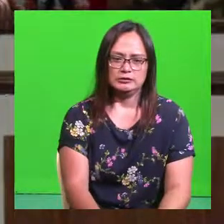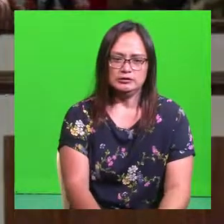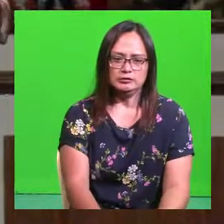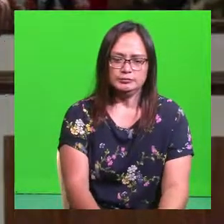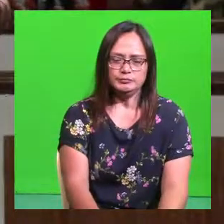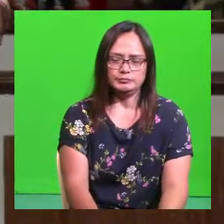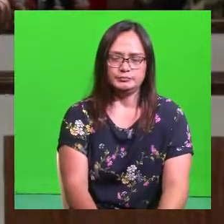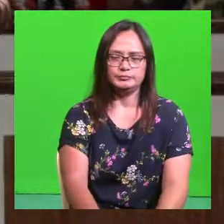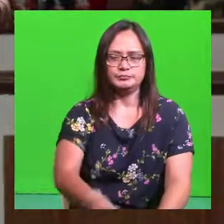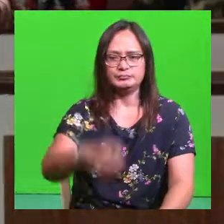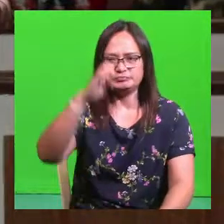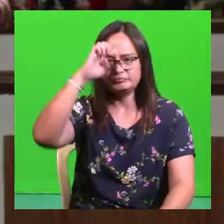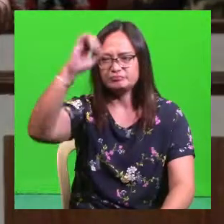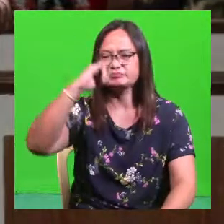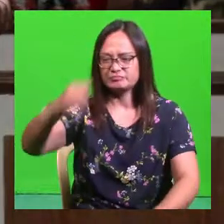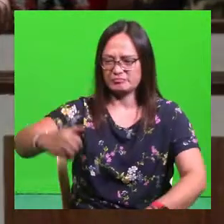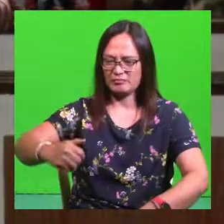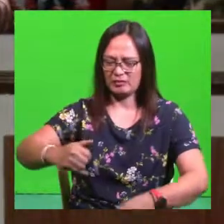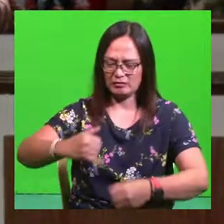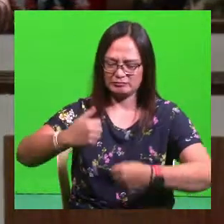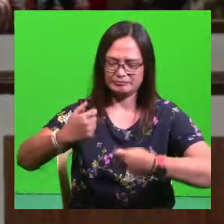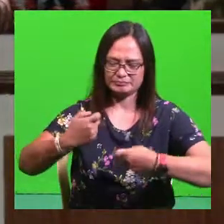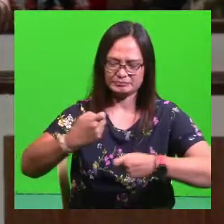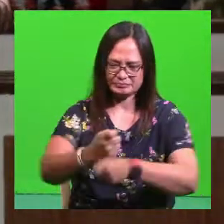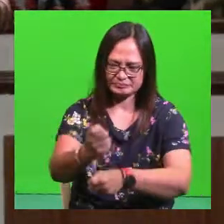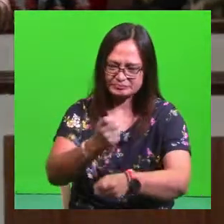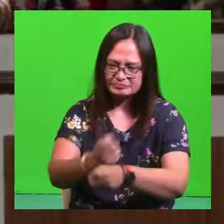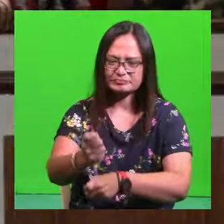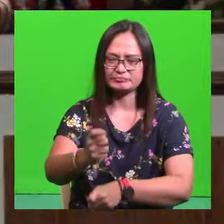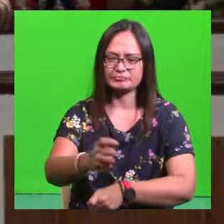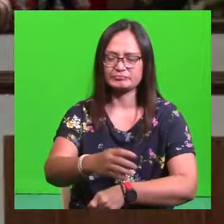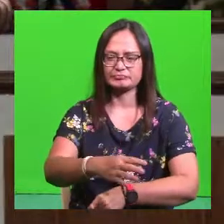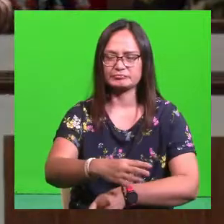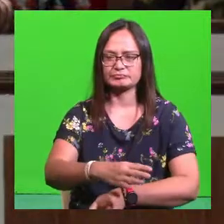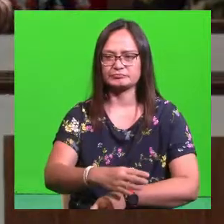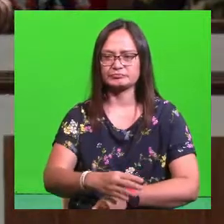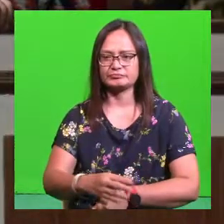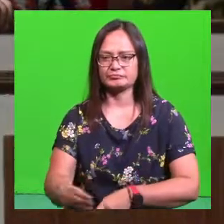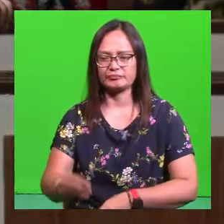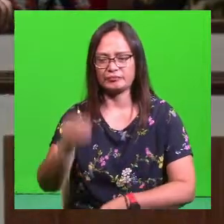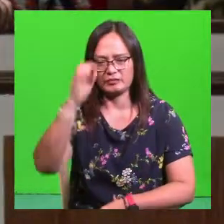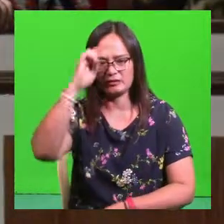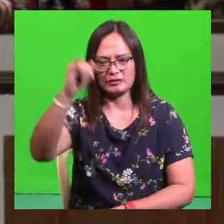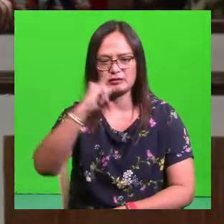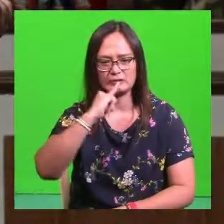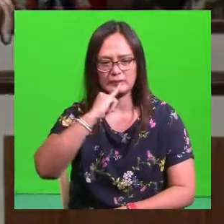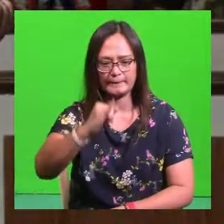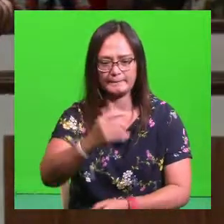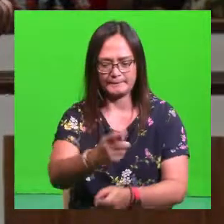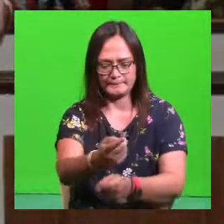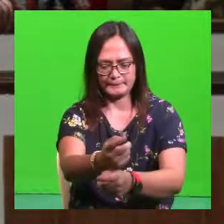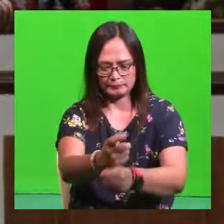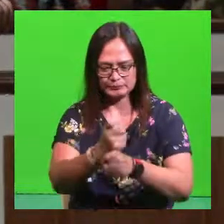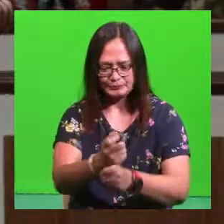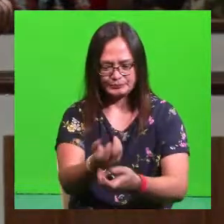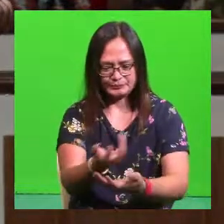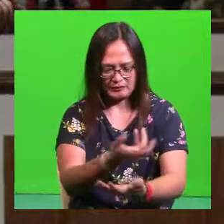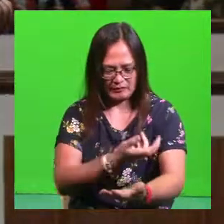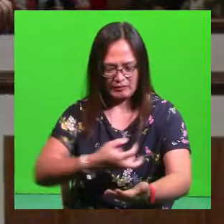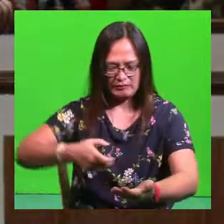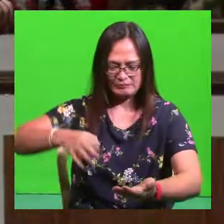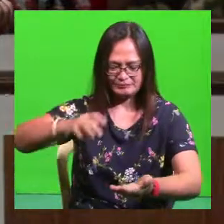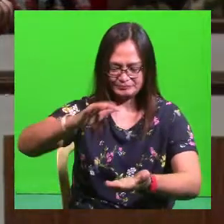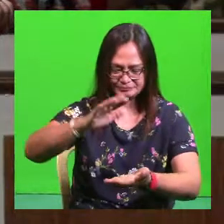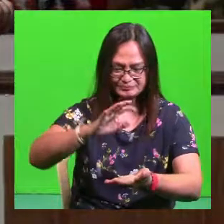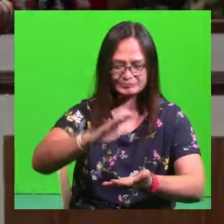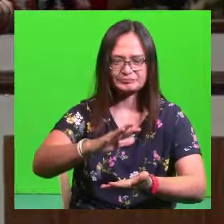was afflicted, yet he opened not his mouth. He is brought as a lamb to the slaughter, and as a sheep before his shearers